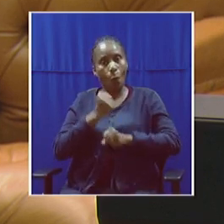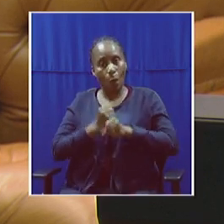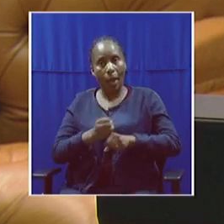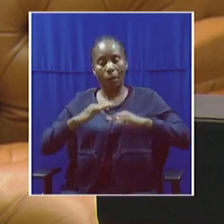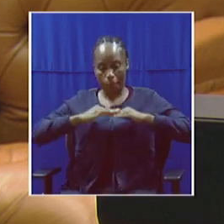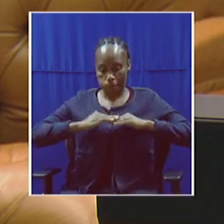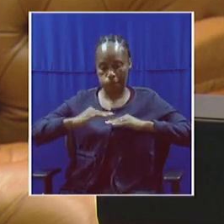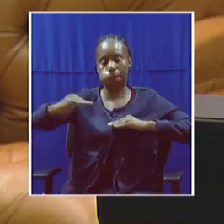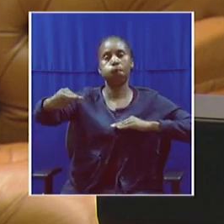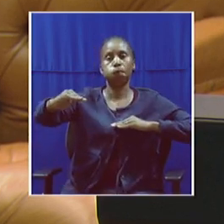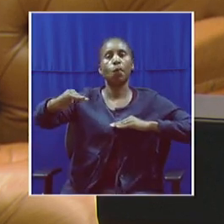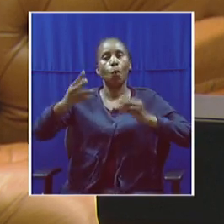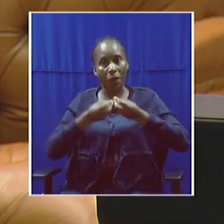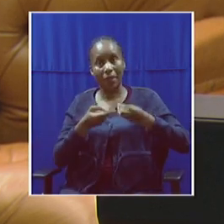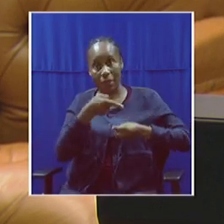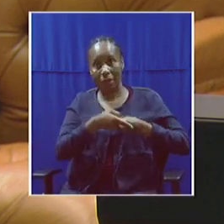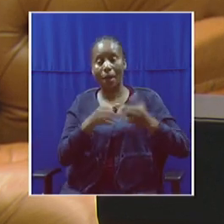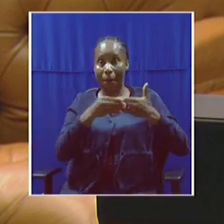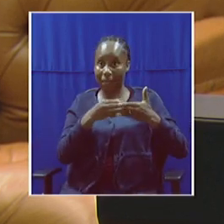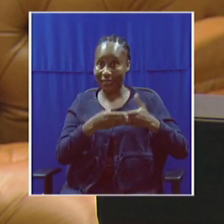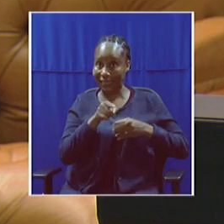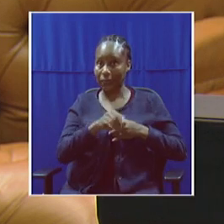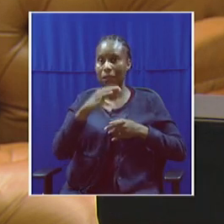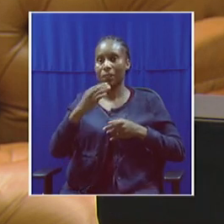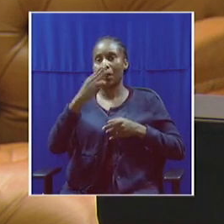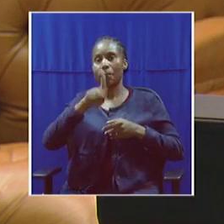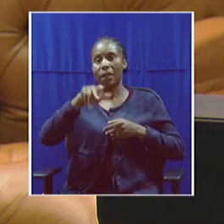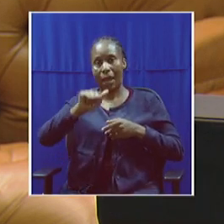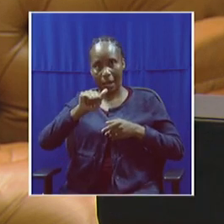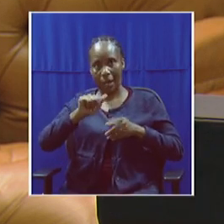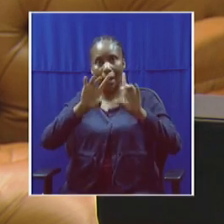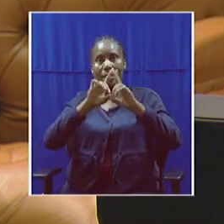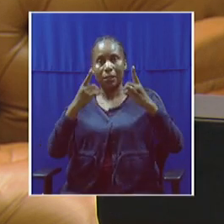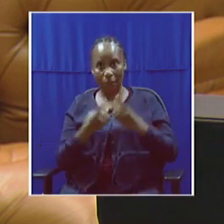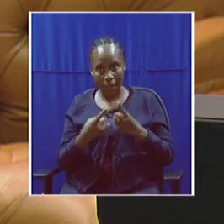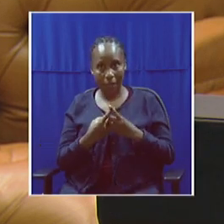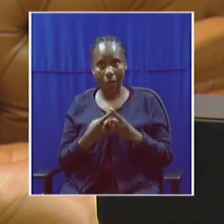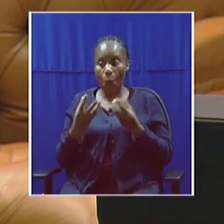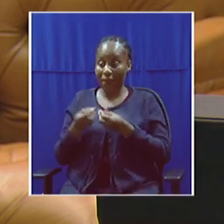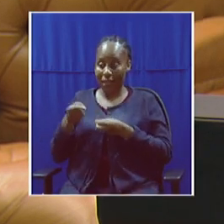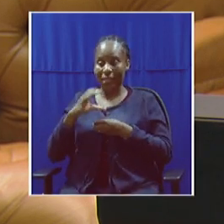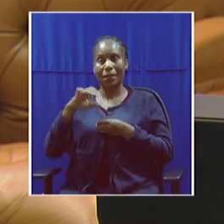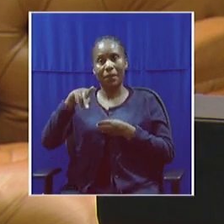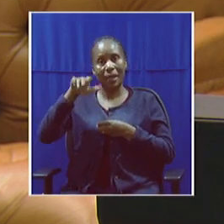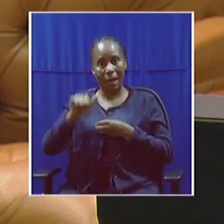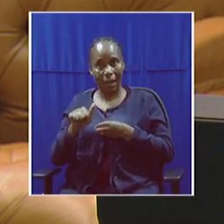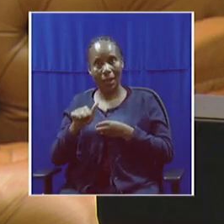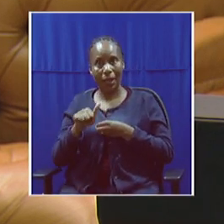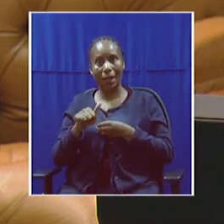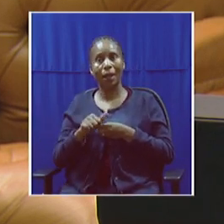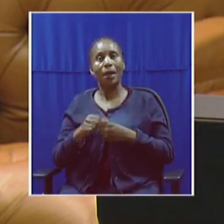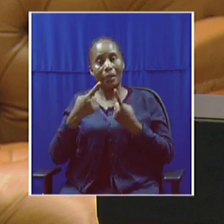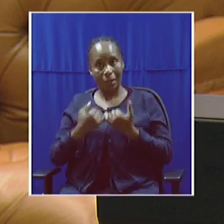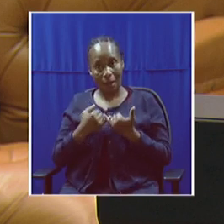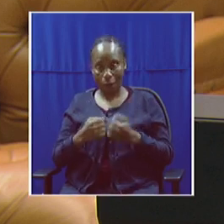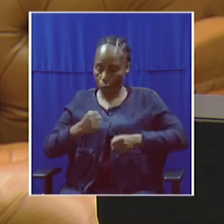CPA membership the department St CBA monitoring capacity is underway to be improved